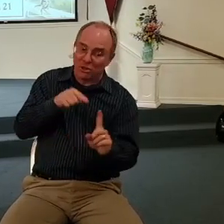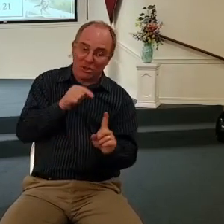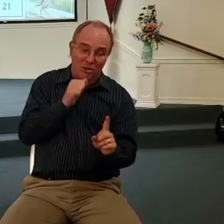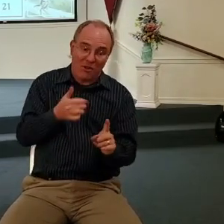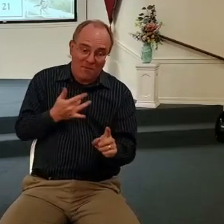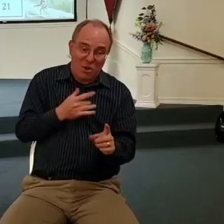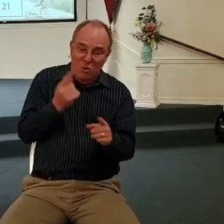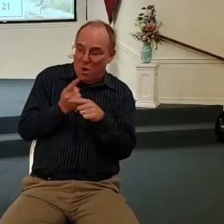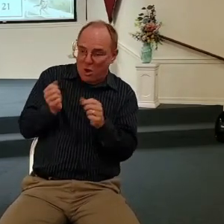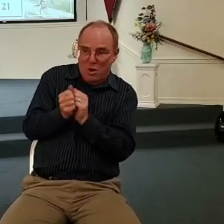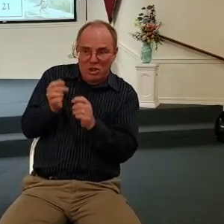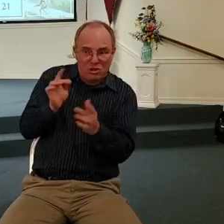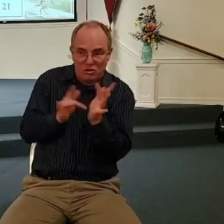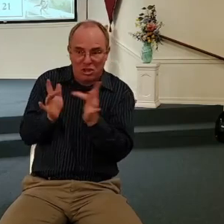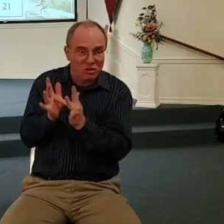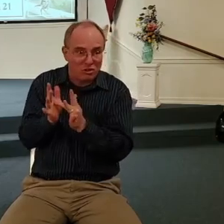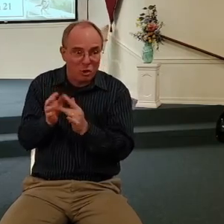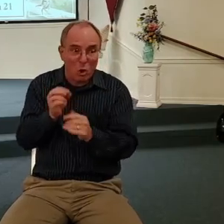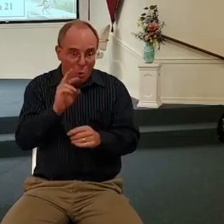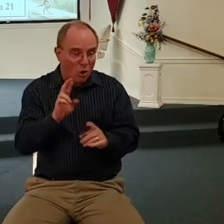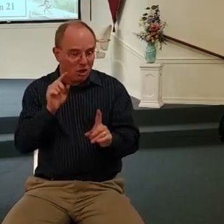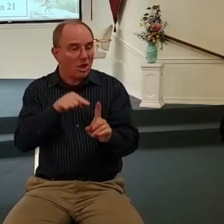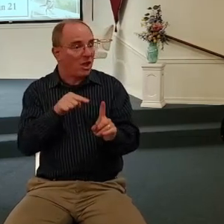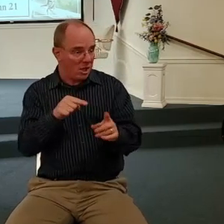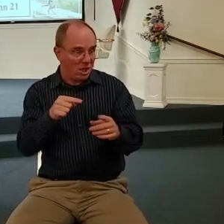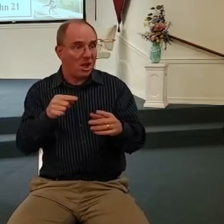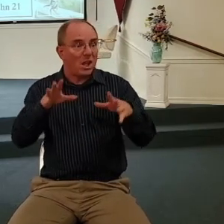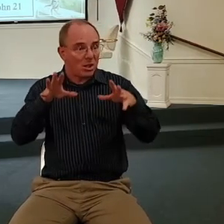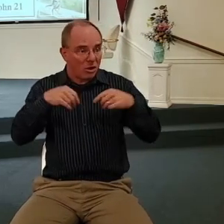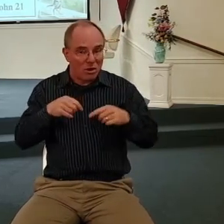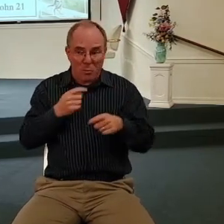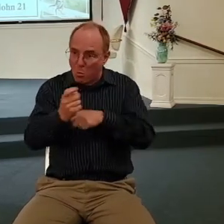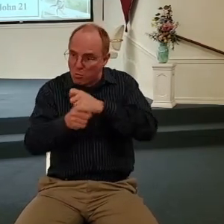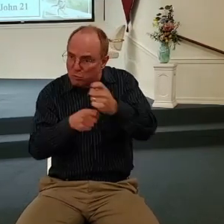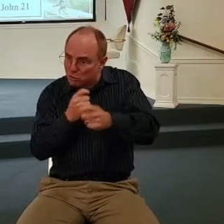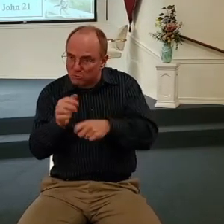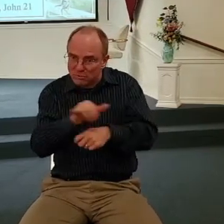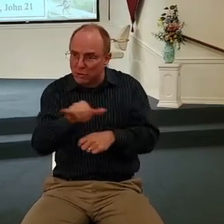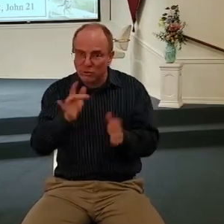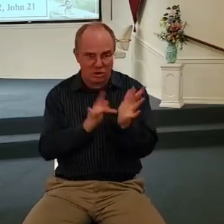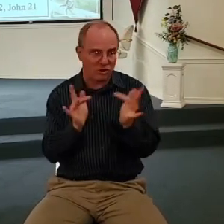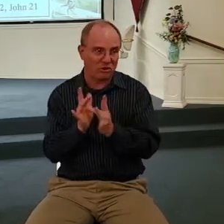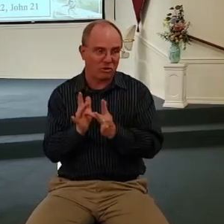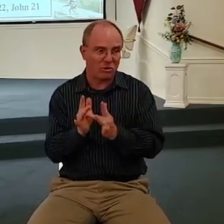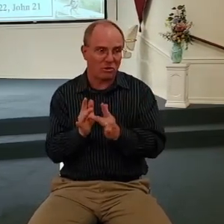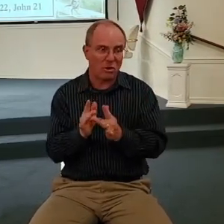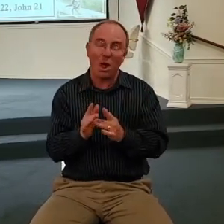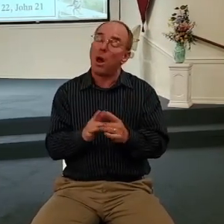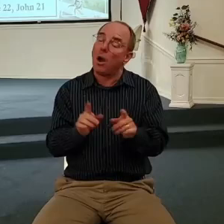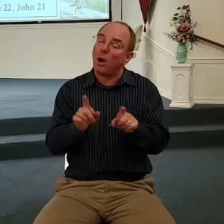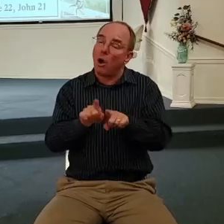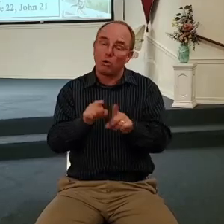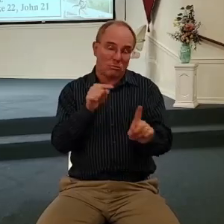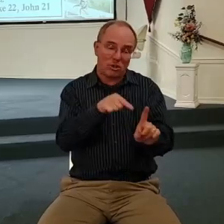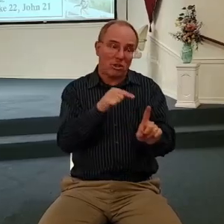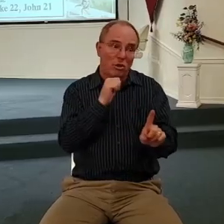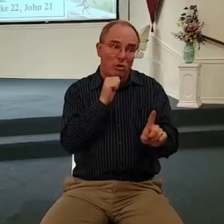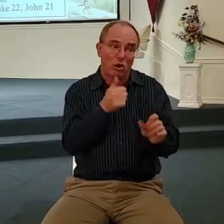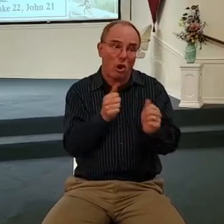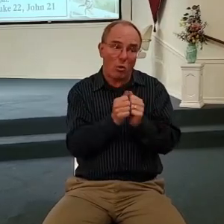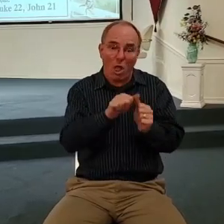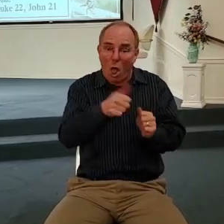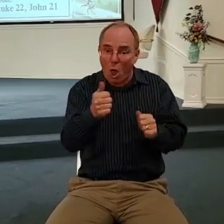would be persecuted and go through what Jesus went through. But he's also not with the other apostles, who at